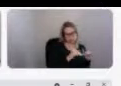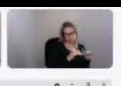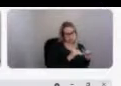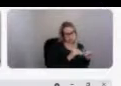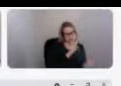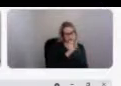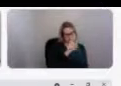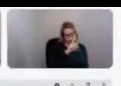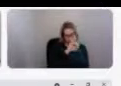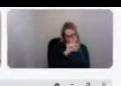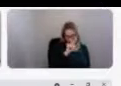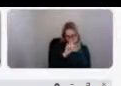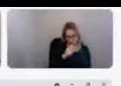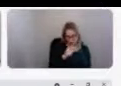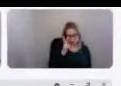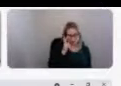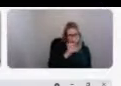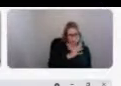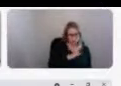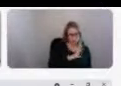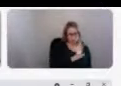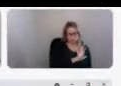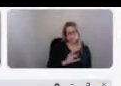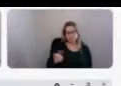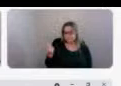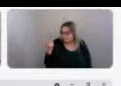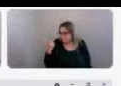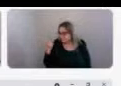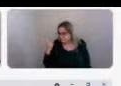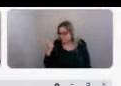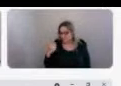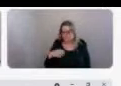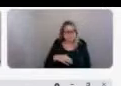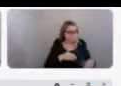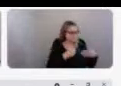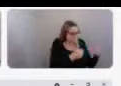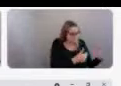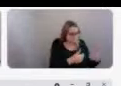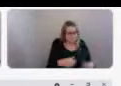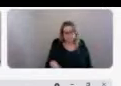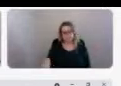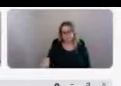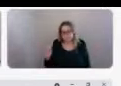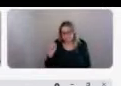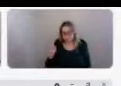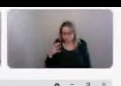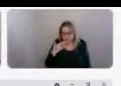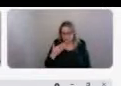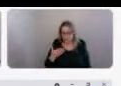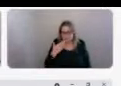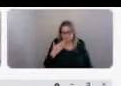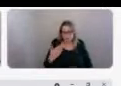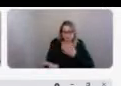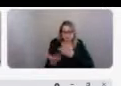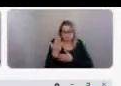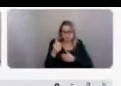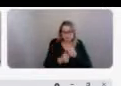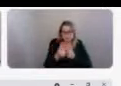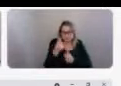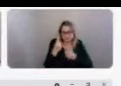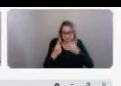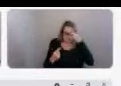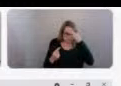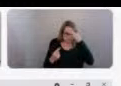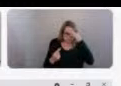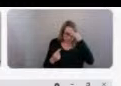mr elliot can you hear us yes please proceed okay thank you good morning everyone i